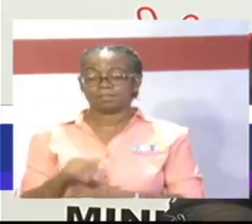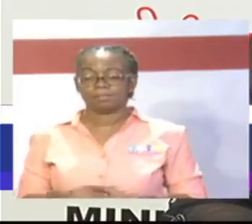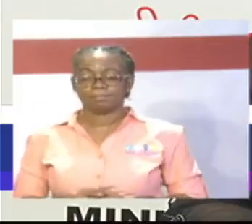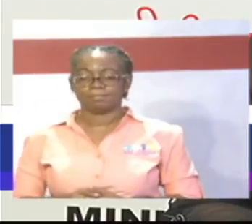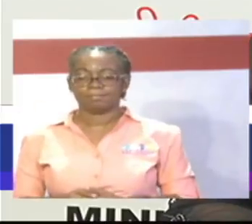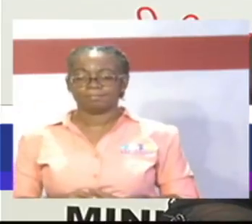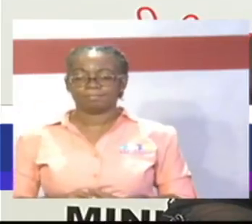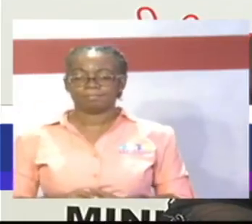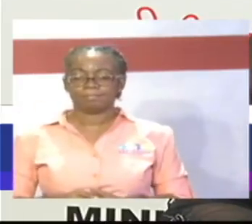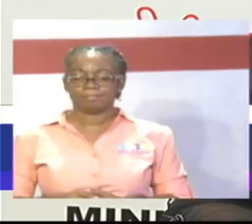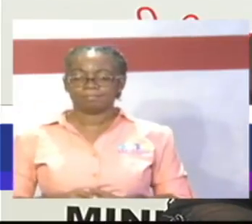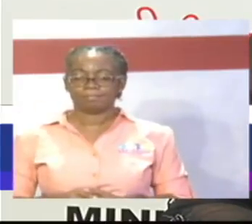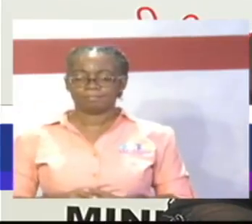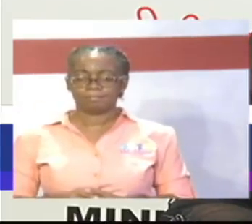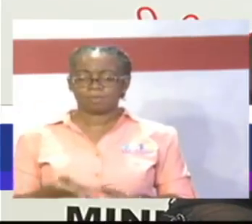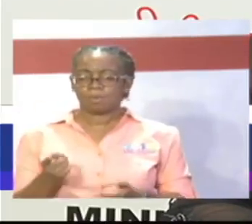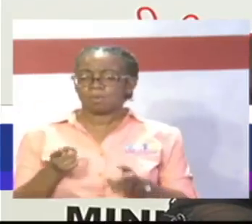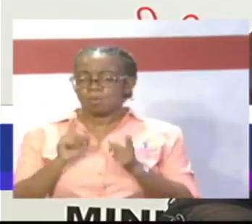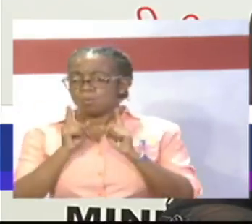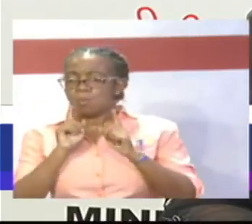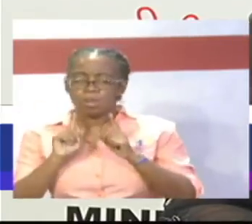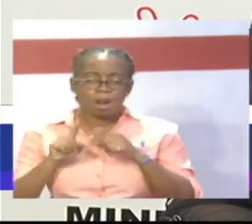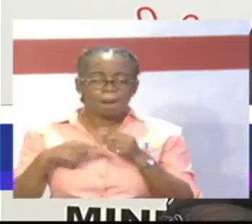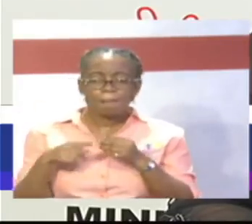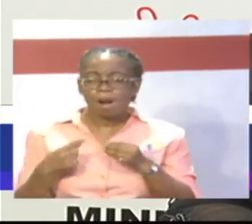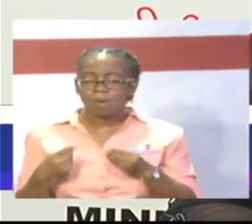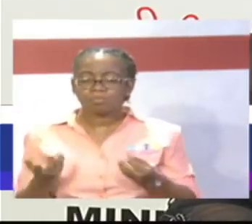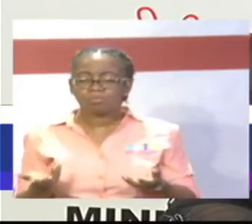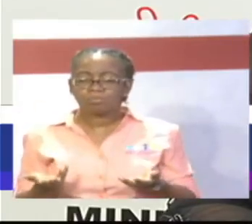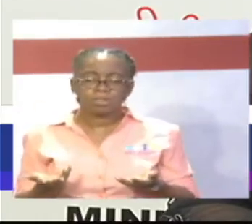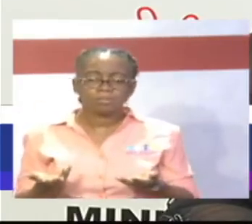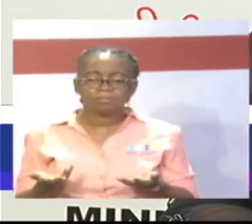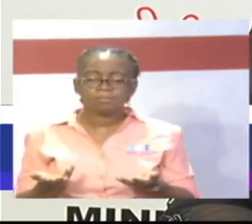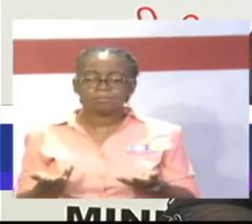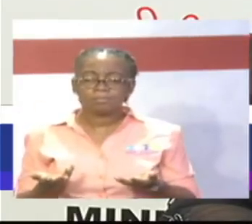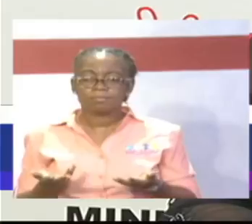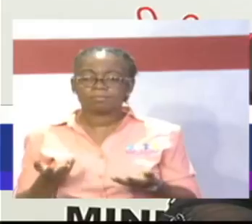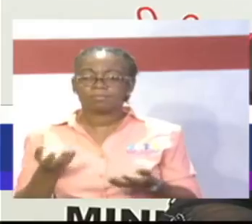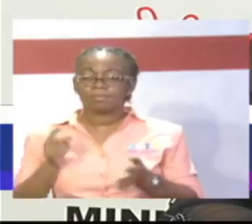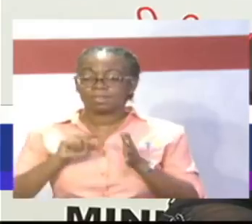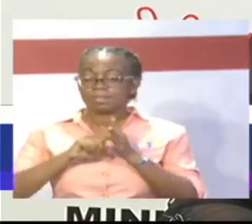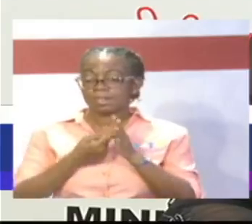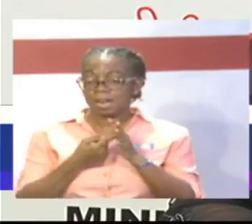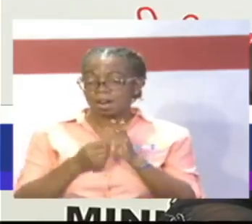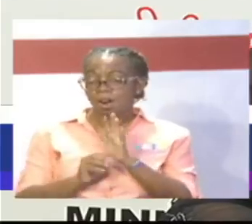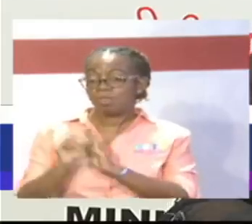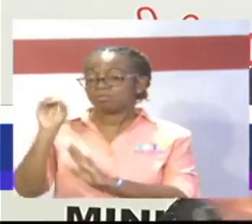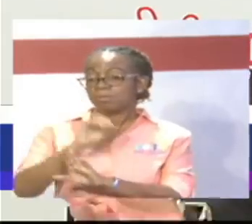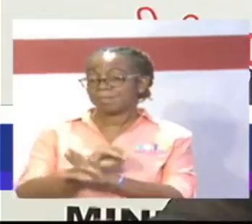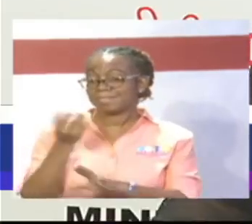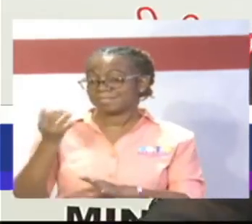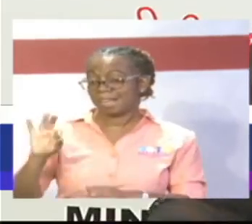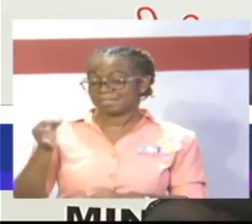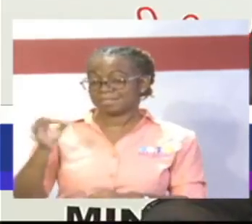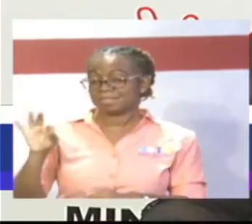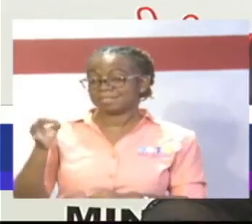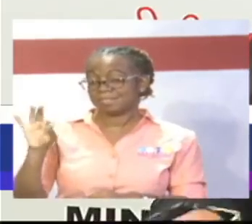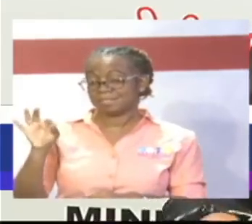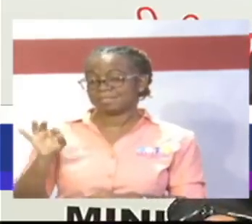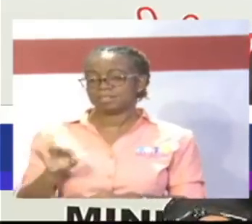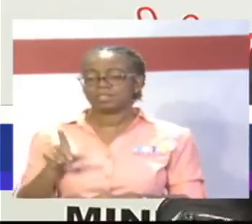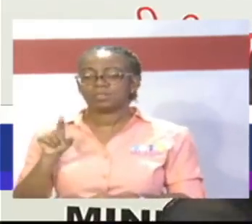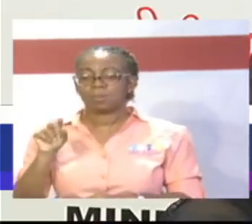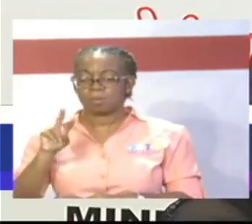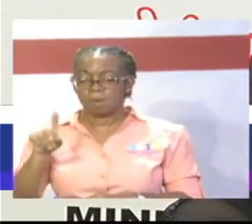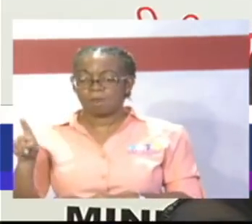The trends that I am referring to have been in place since the 19th of October 2021. So it's approximately a